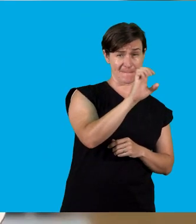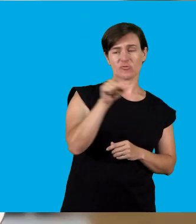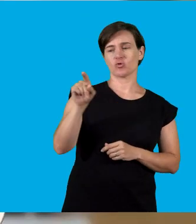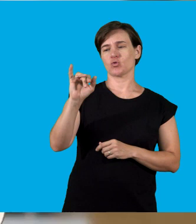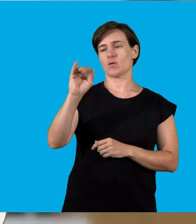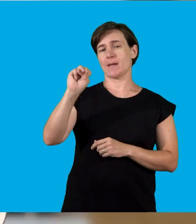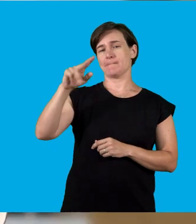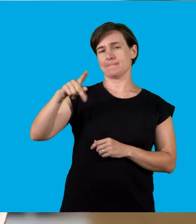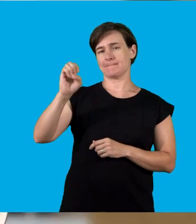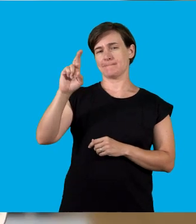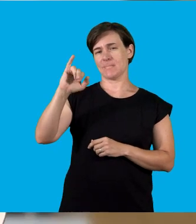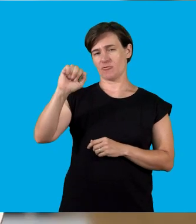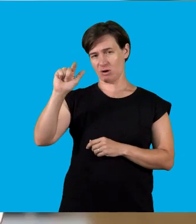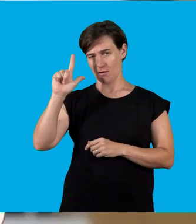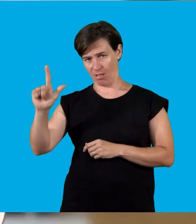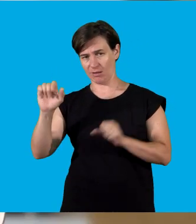today.